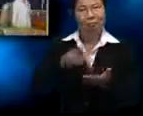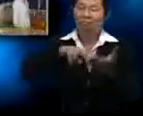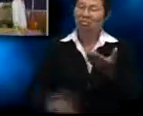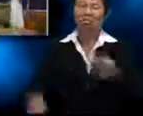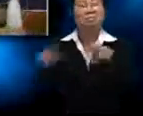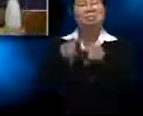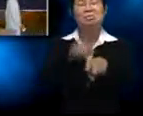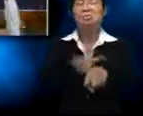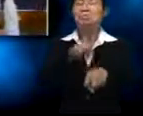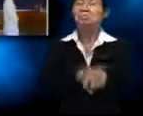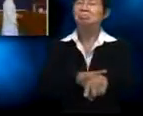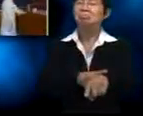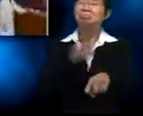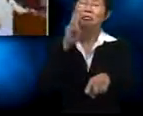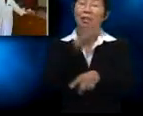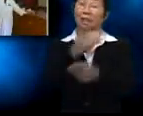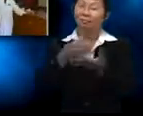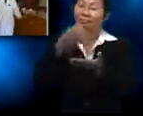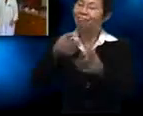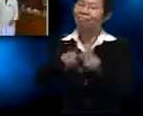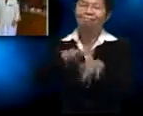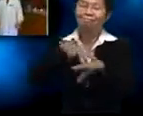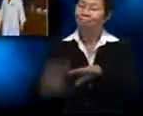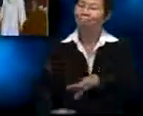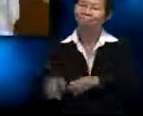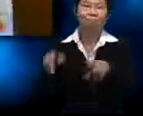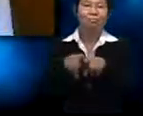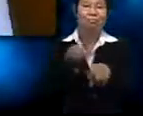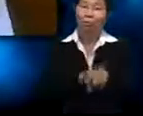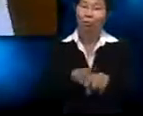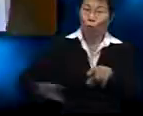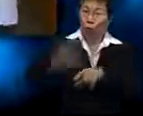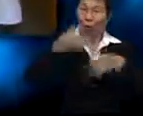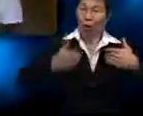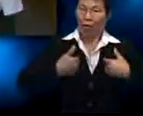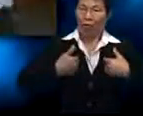falls at the same time. Now you have a